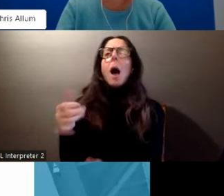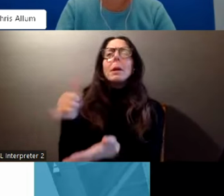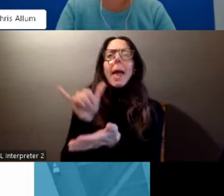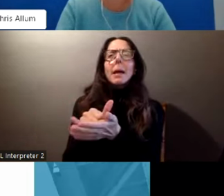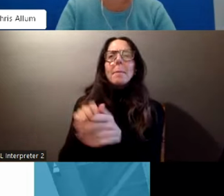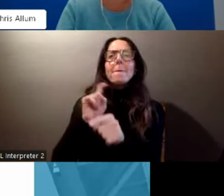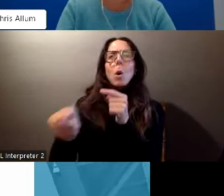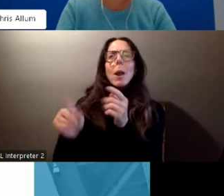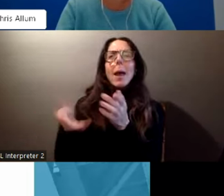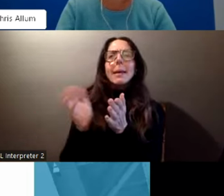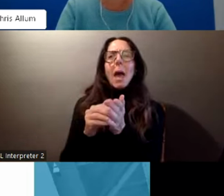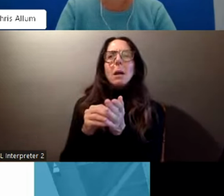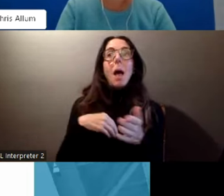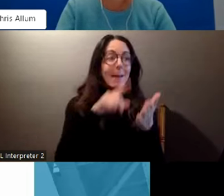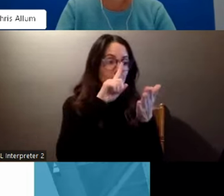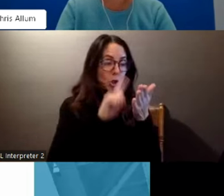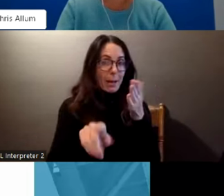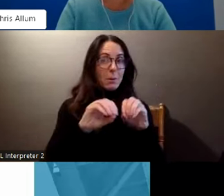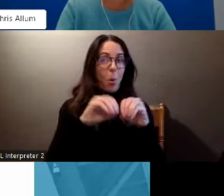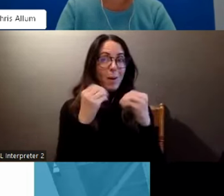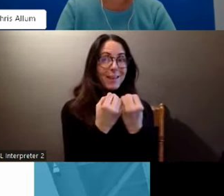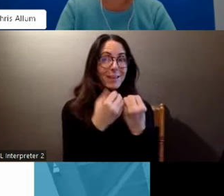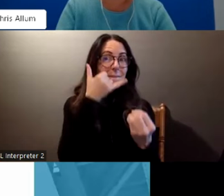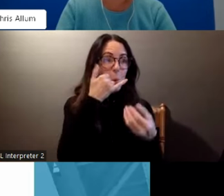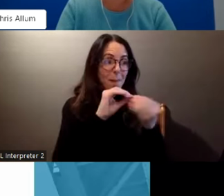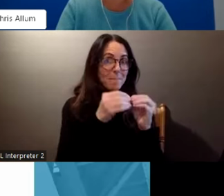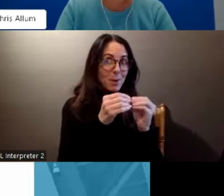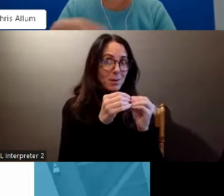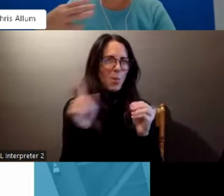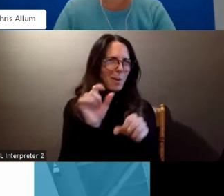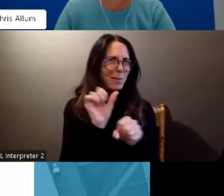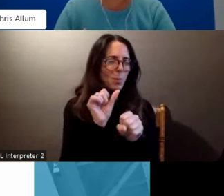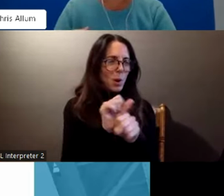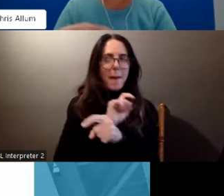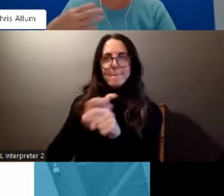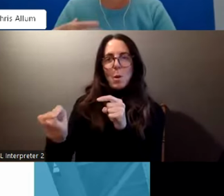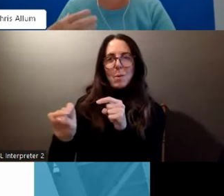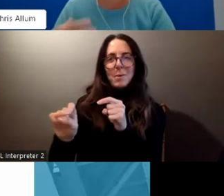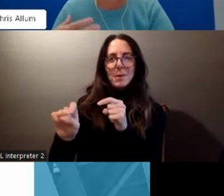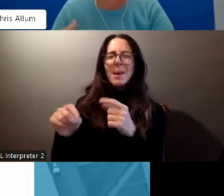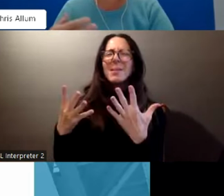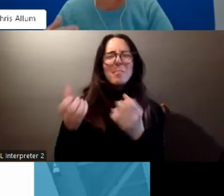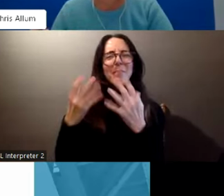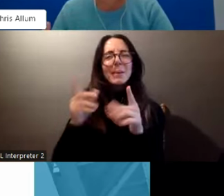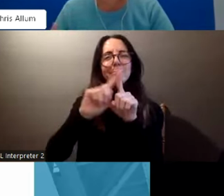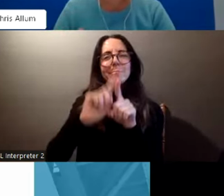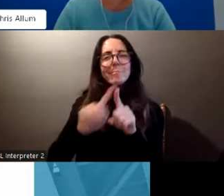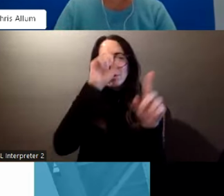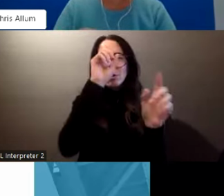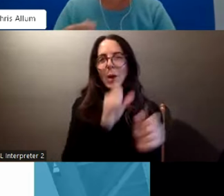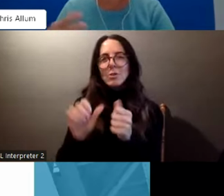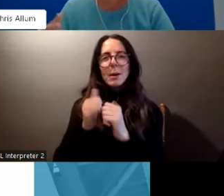for the organization that they work with and call them back, right? So there are different ways that you can at least try and protect